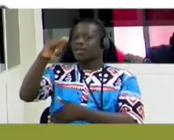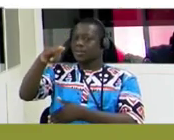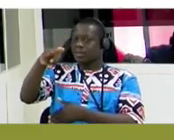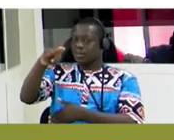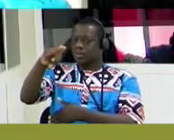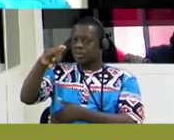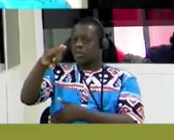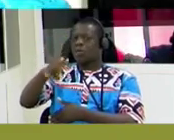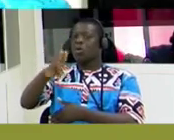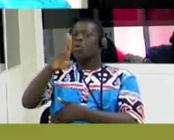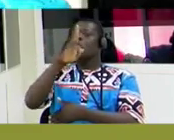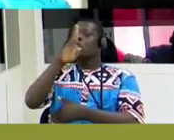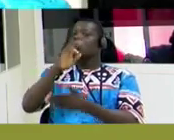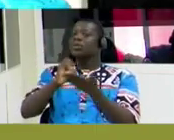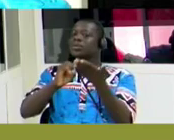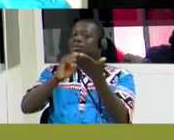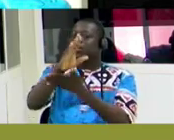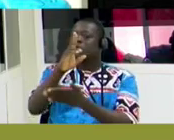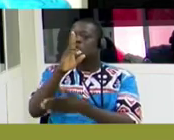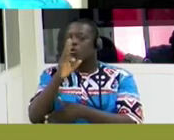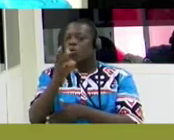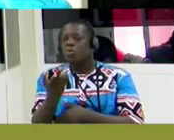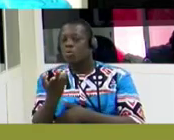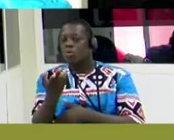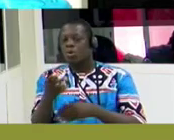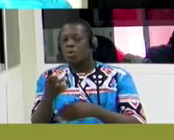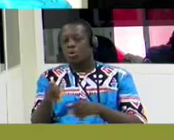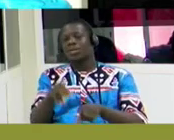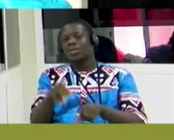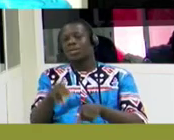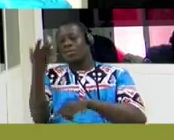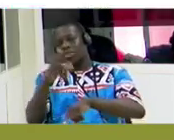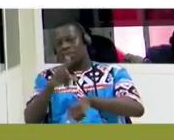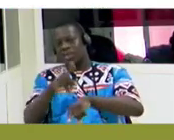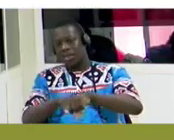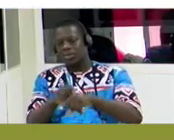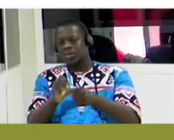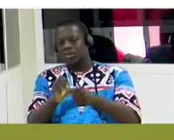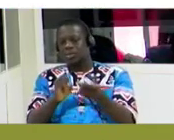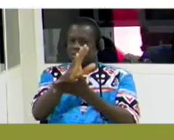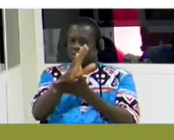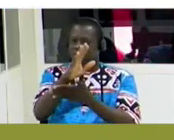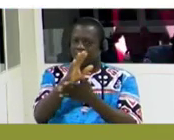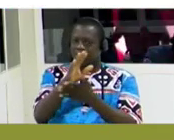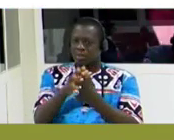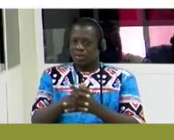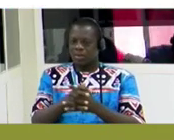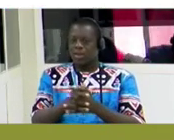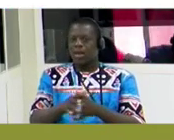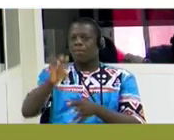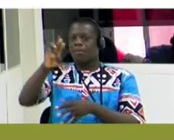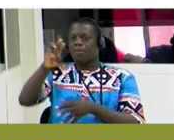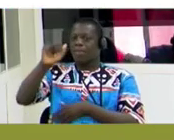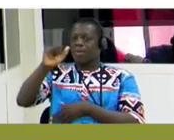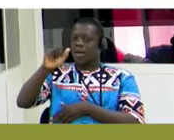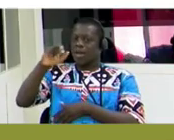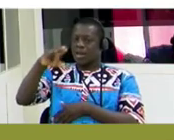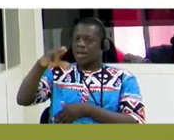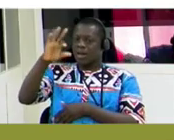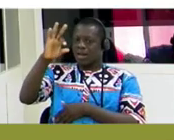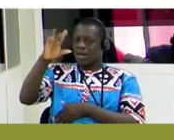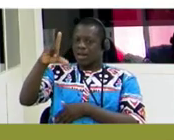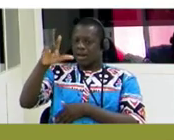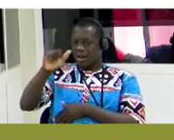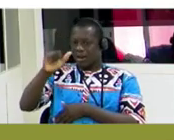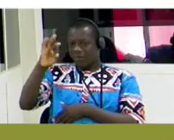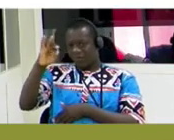he be instructing? For a time he will instruct Malafi Kor. At times he will